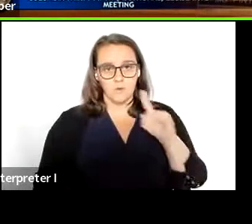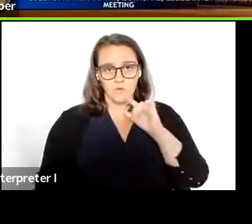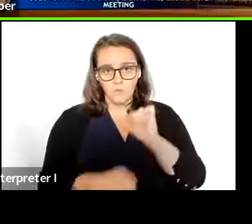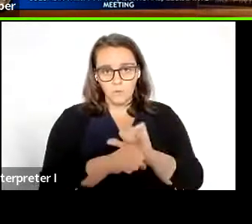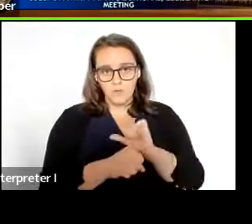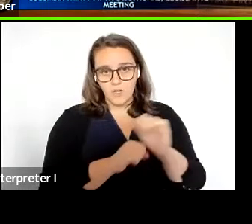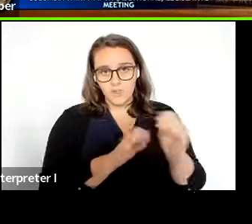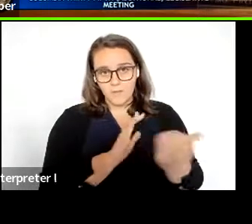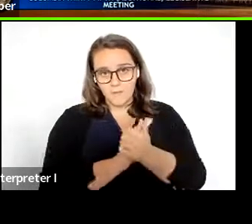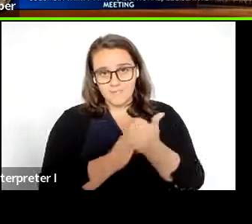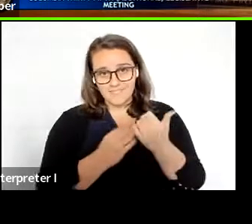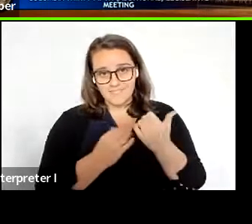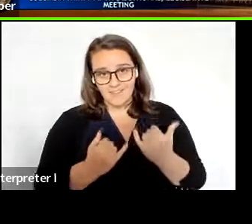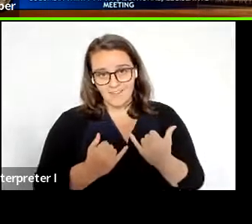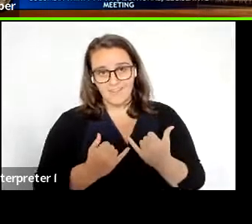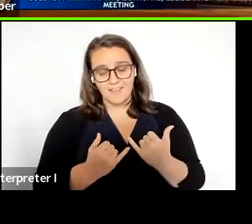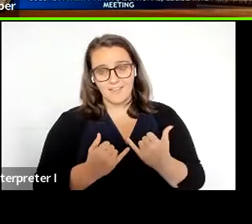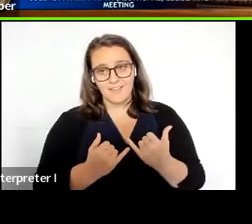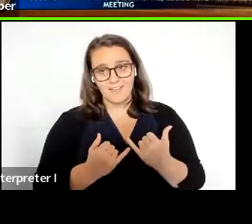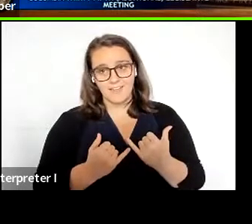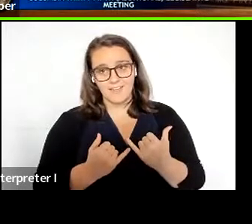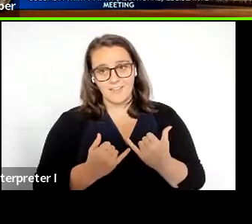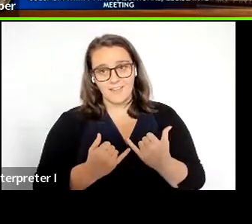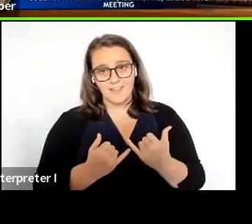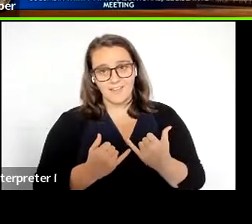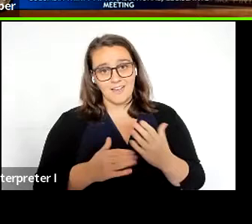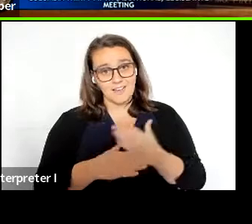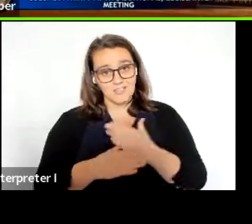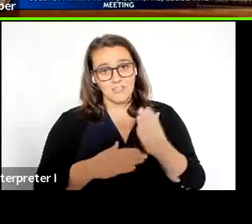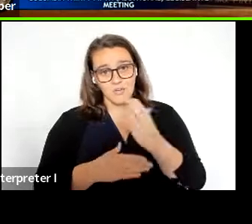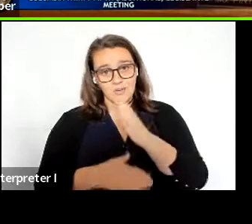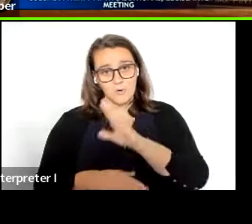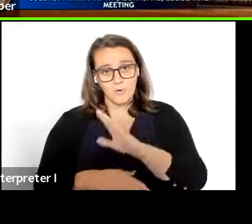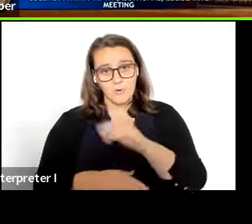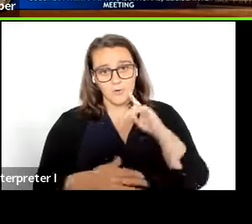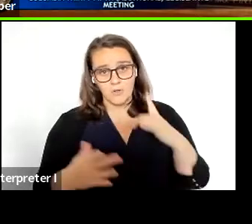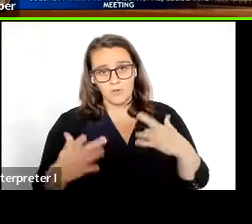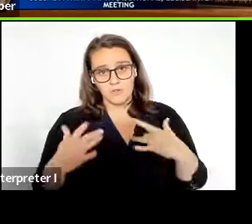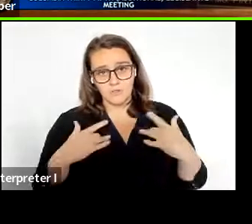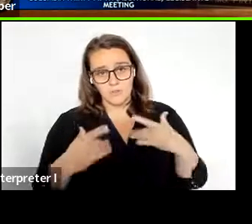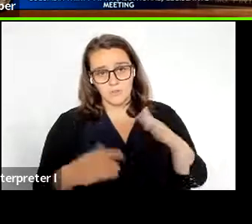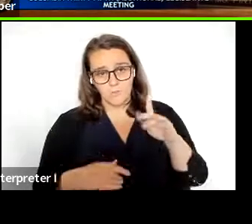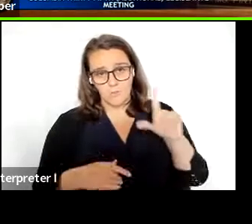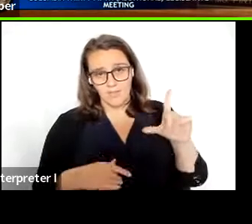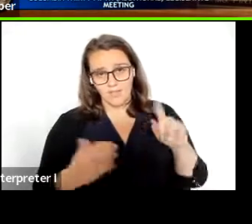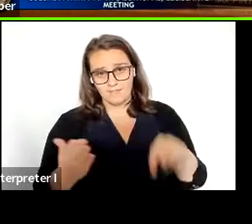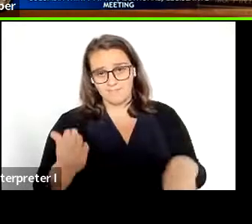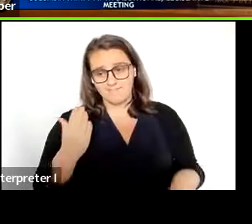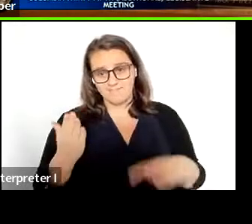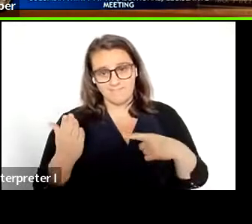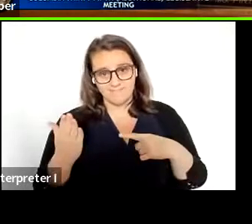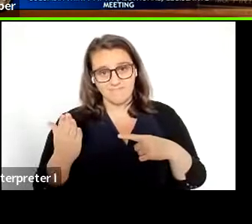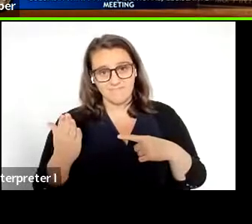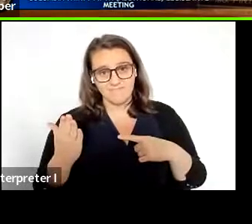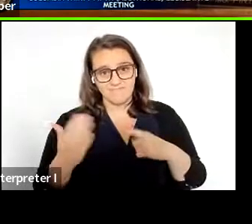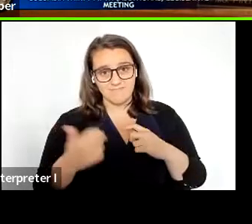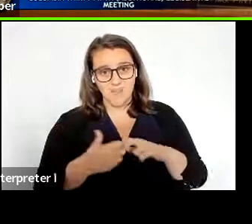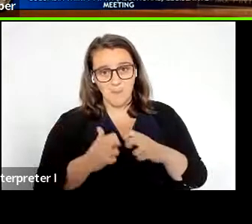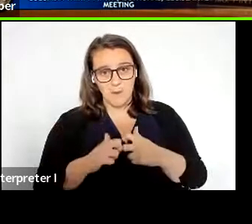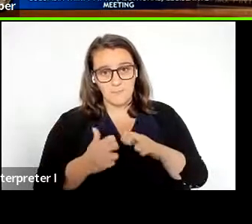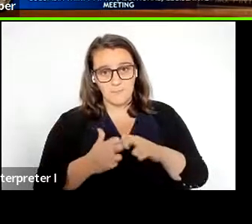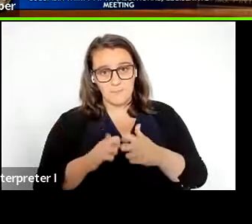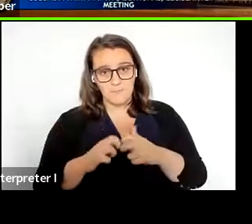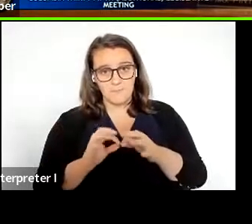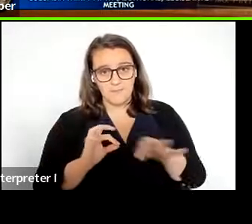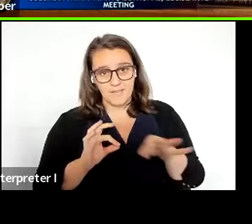today. I share some of her concerns that the bill as is before us does have some problematic language,